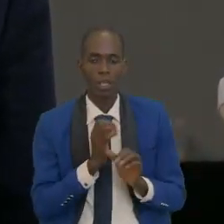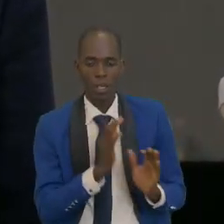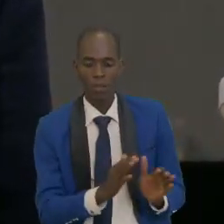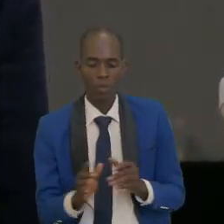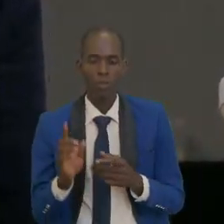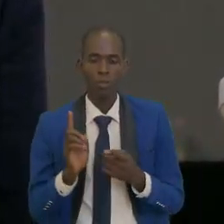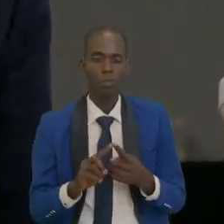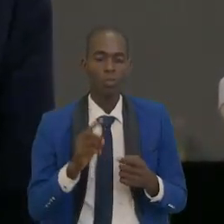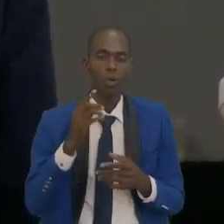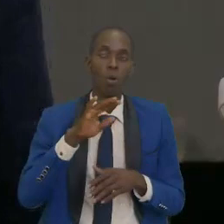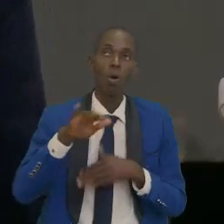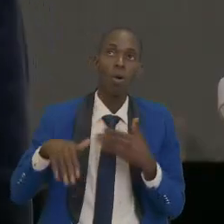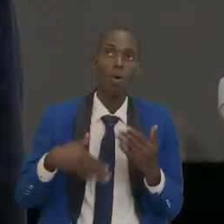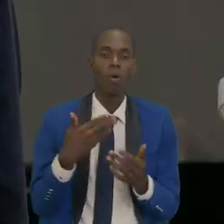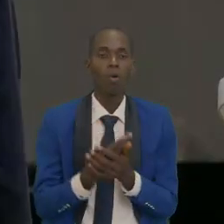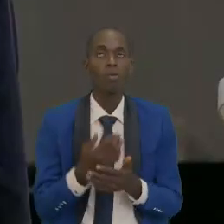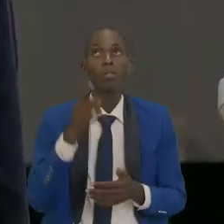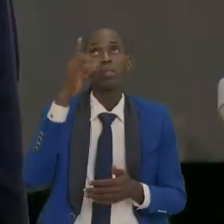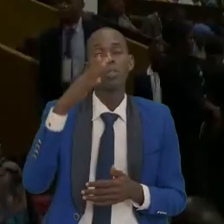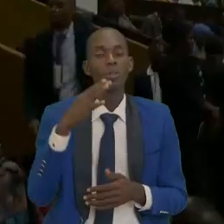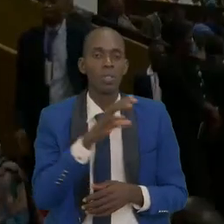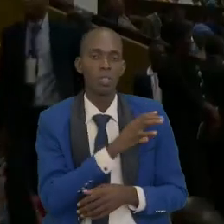Christ had spoken